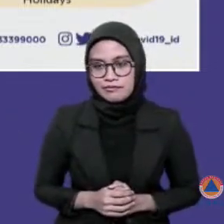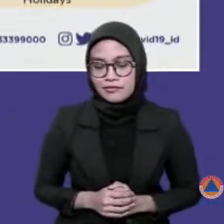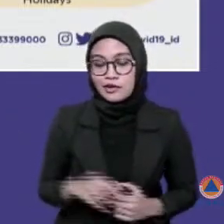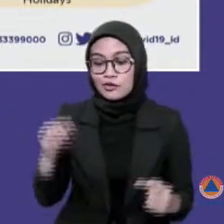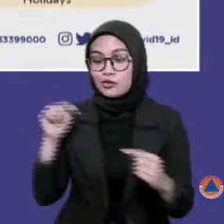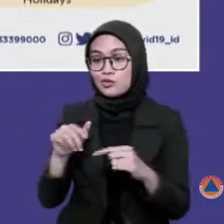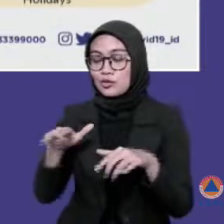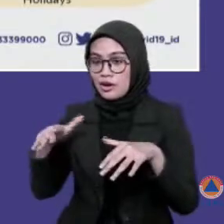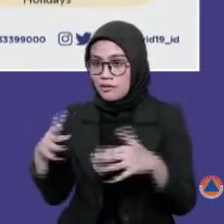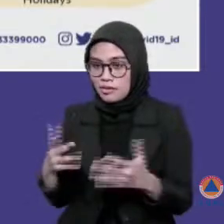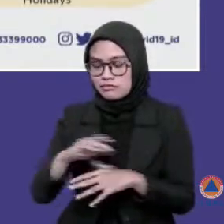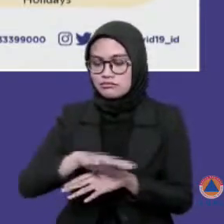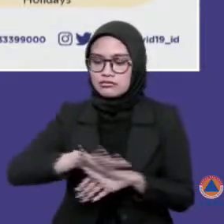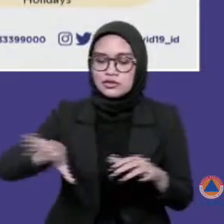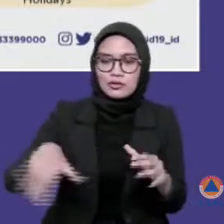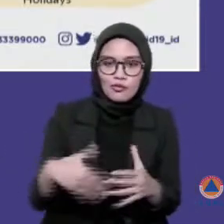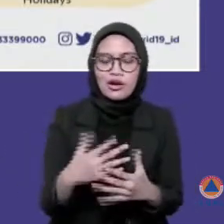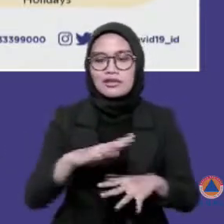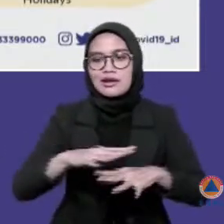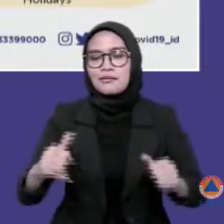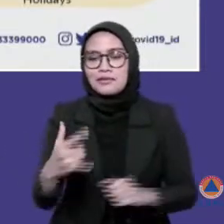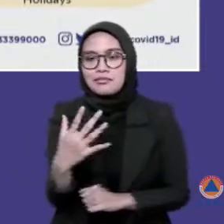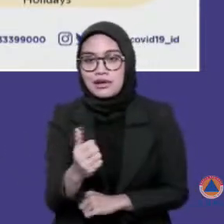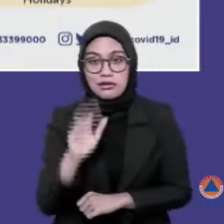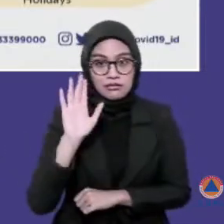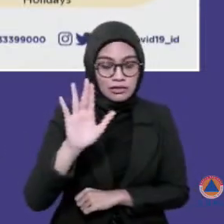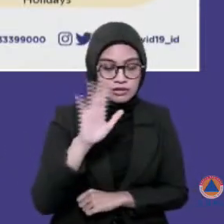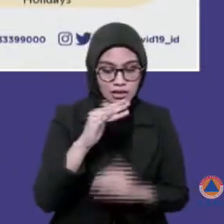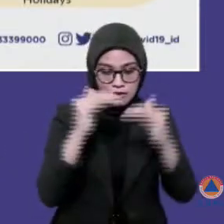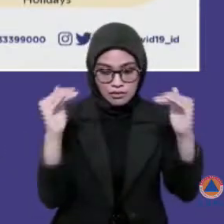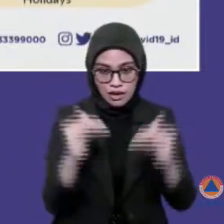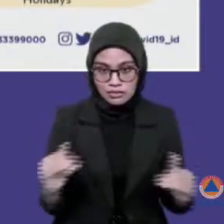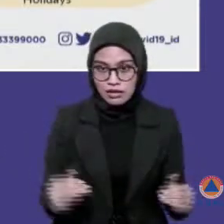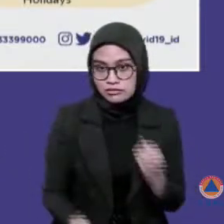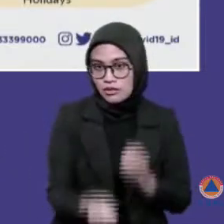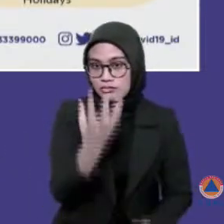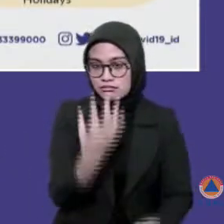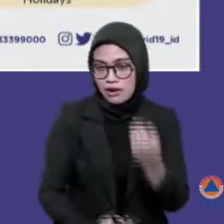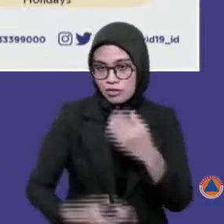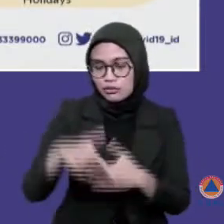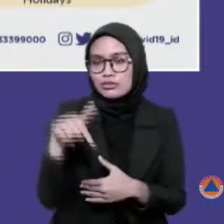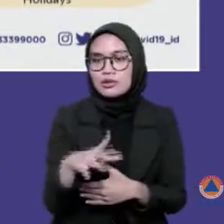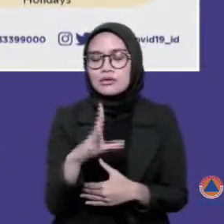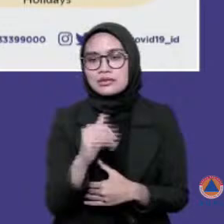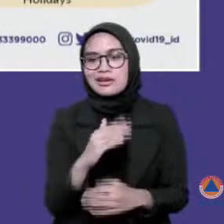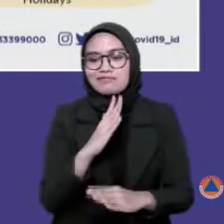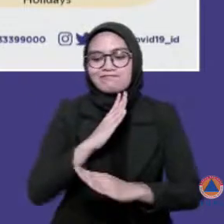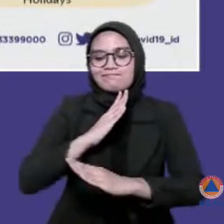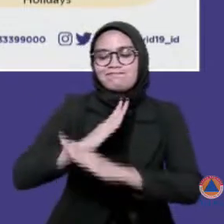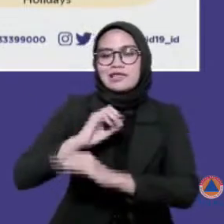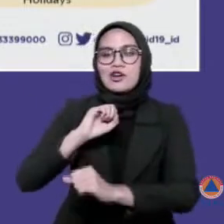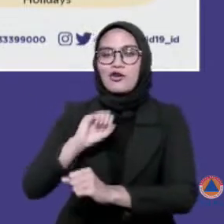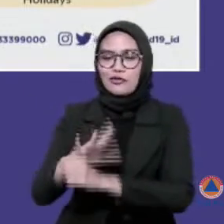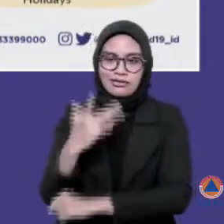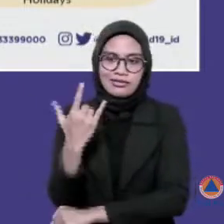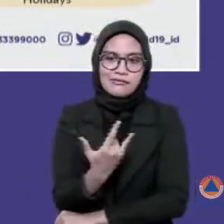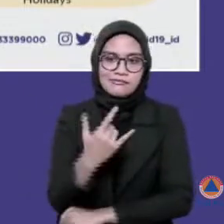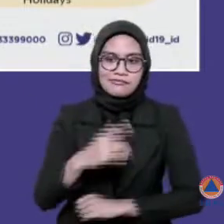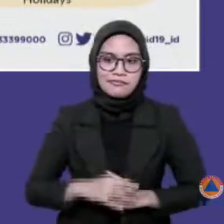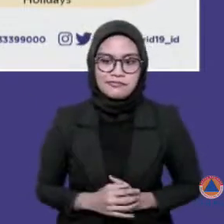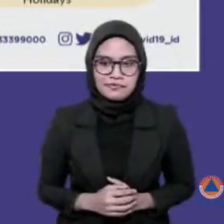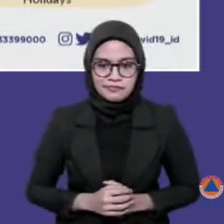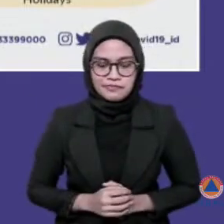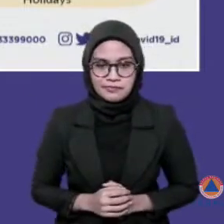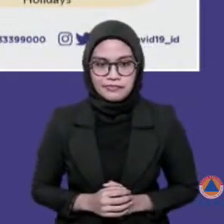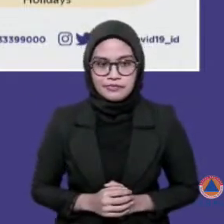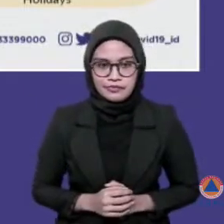permits during the Christmas and New Year period. In addition, re-optimizing the COVID-19 task force in